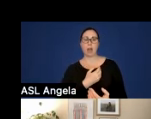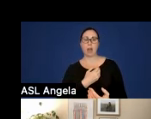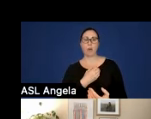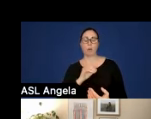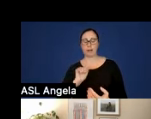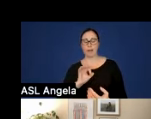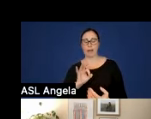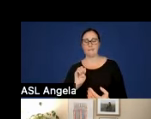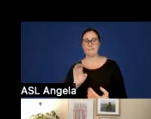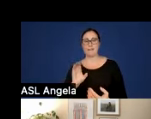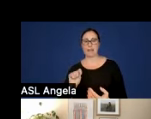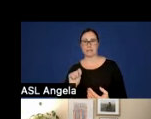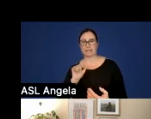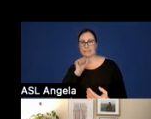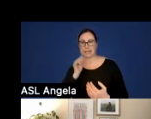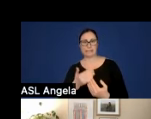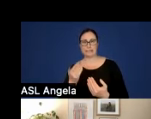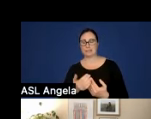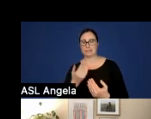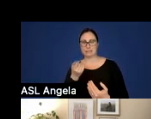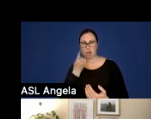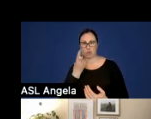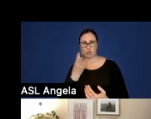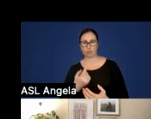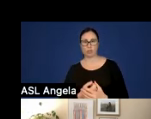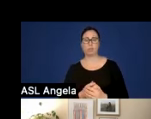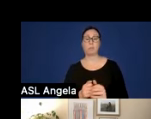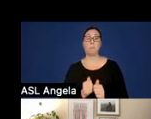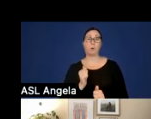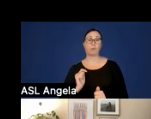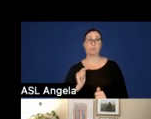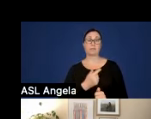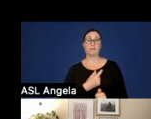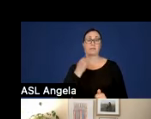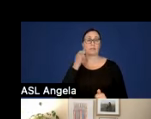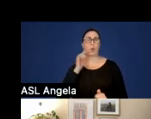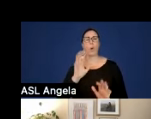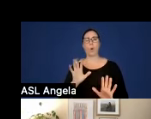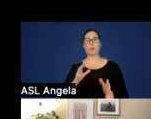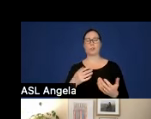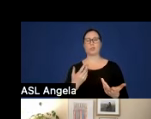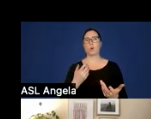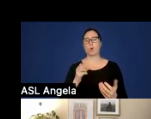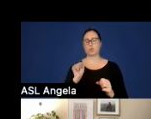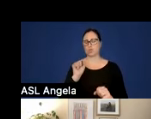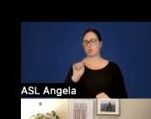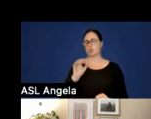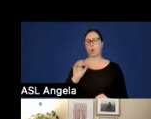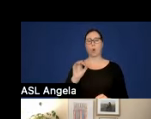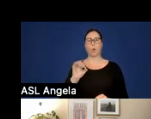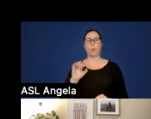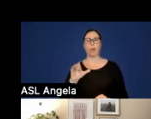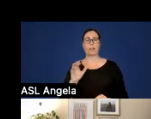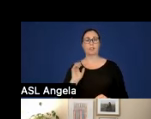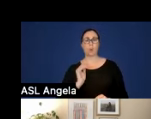folks. I think most of us have heard, "Oh, you're so stoic. Can't ever understand what